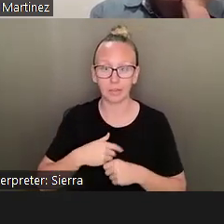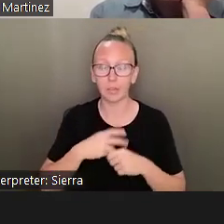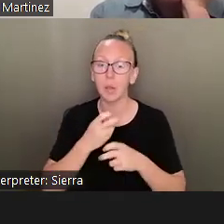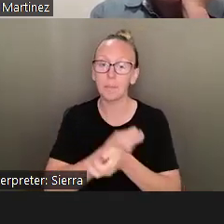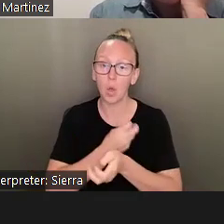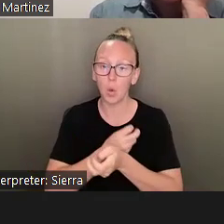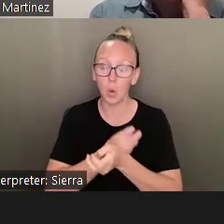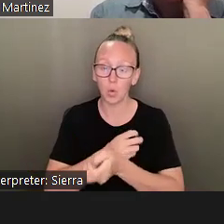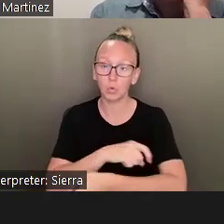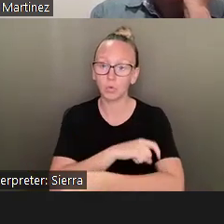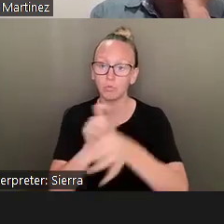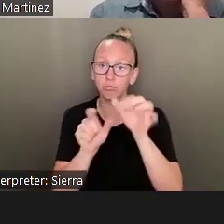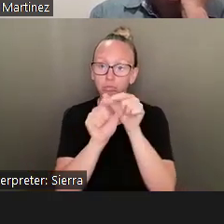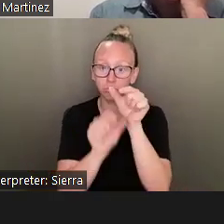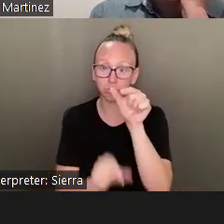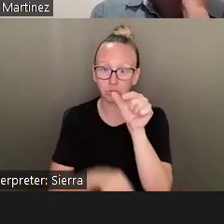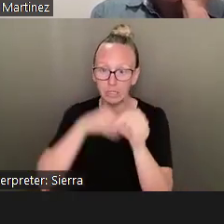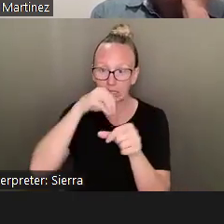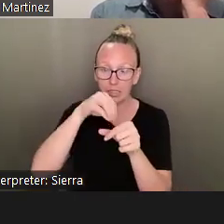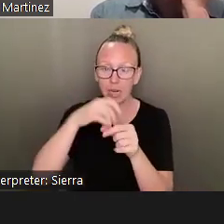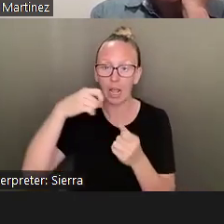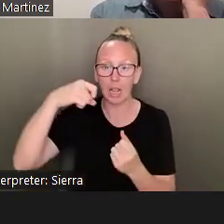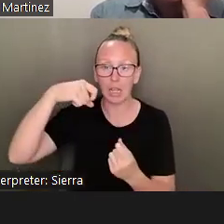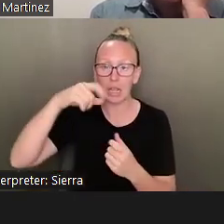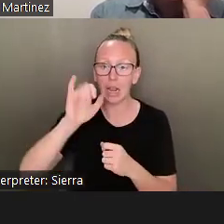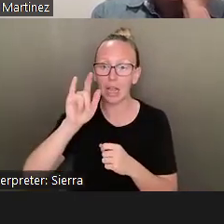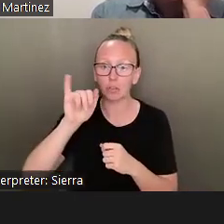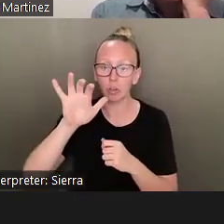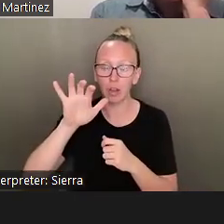and inside of that, there is an electric thread. The thread burns bright